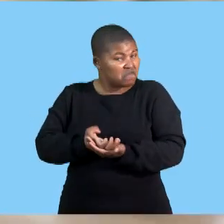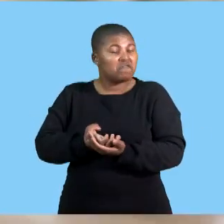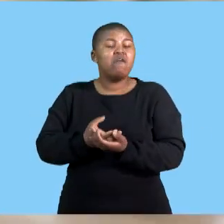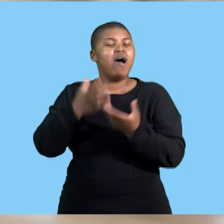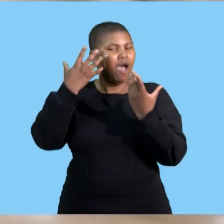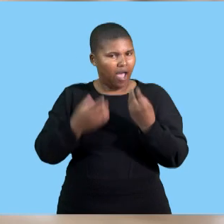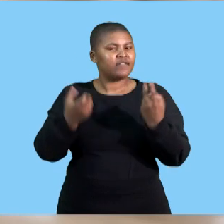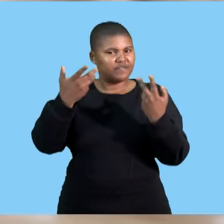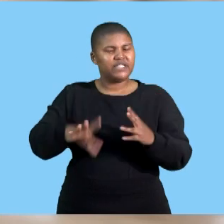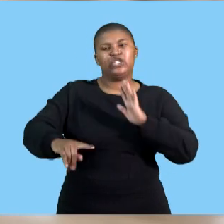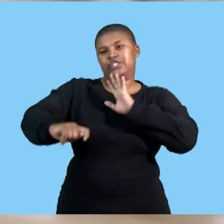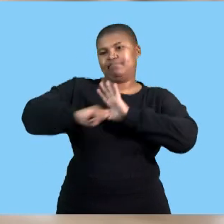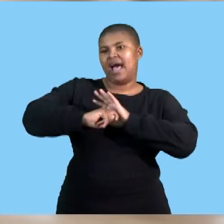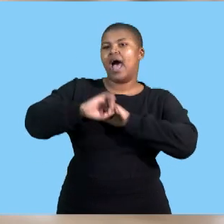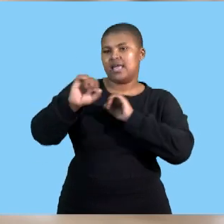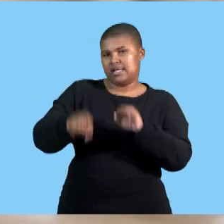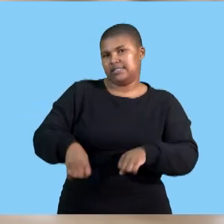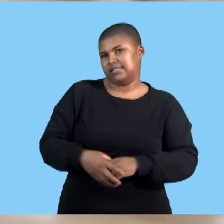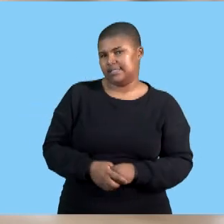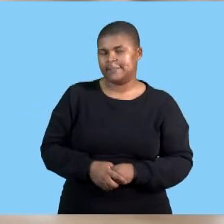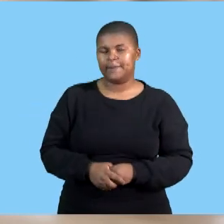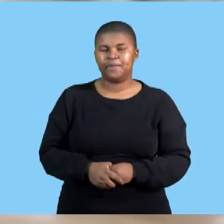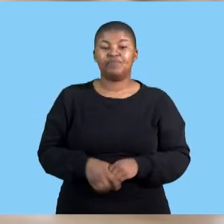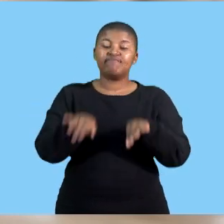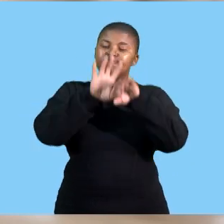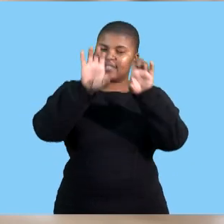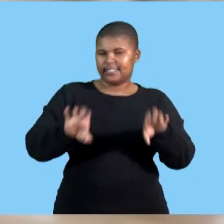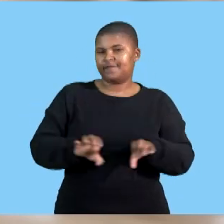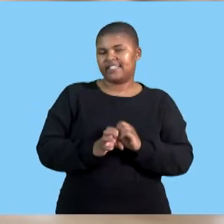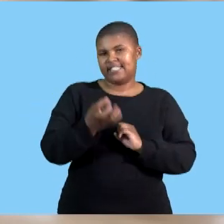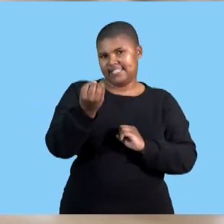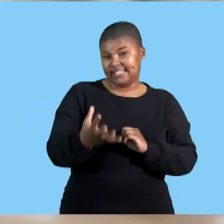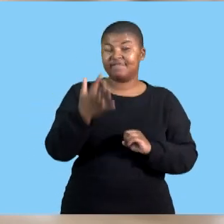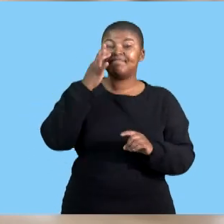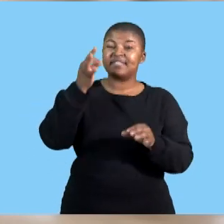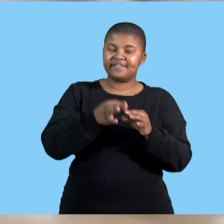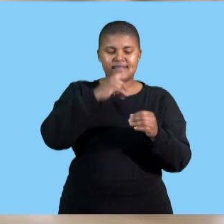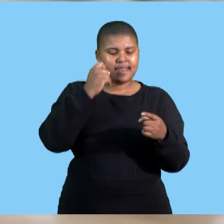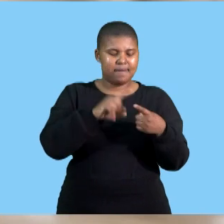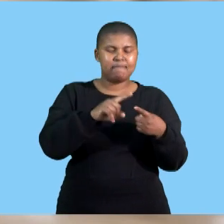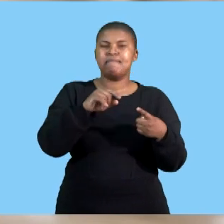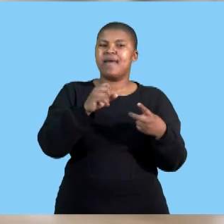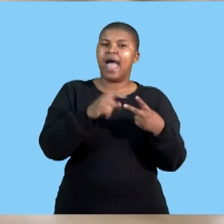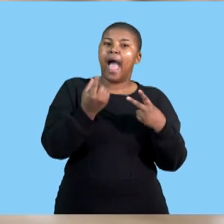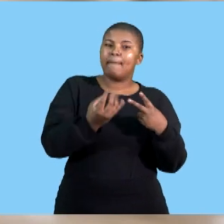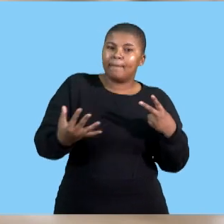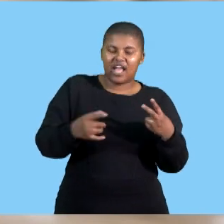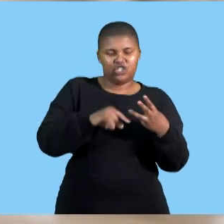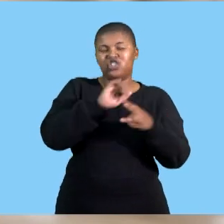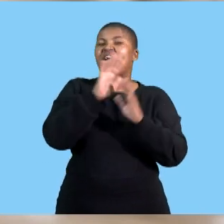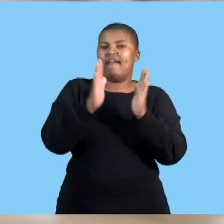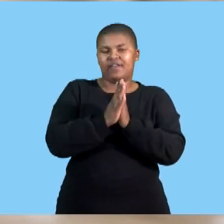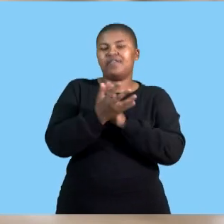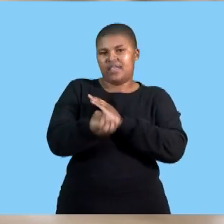them shareholders. They will get a shareholder certificate that specifies the amount of shares that they have bought or the amount of shares that they are